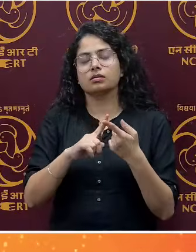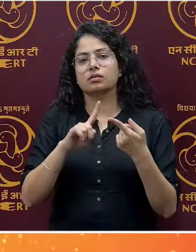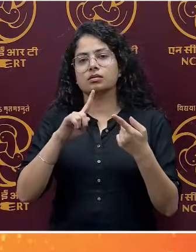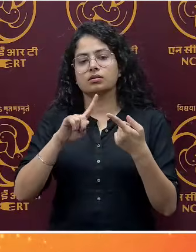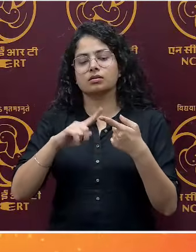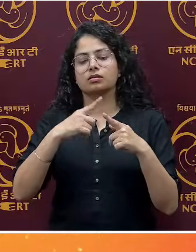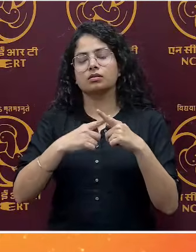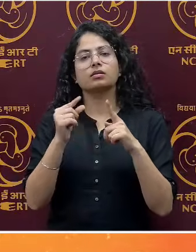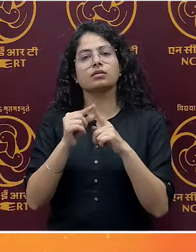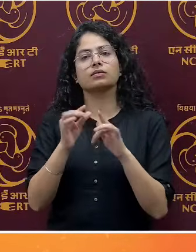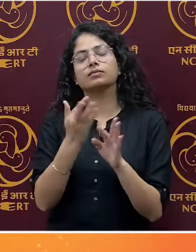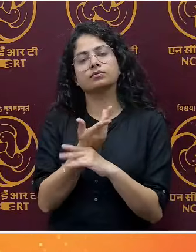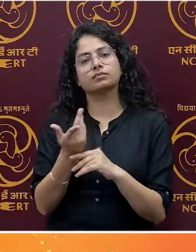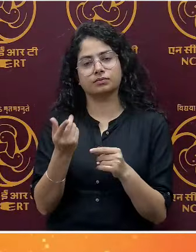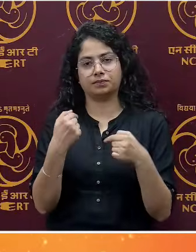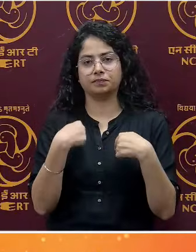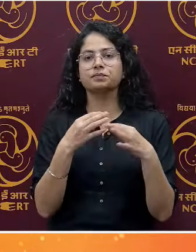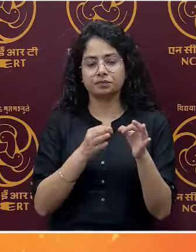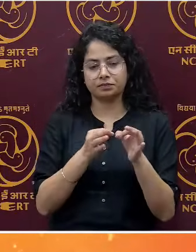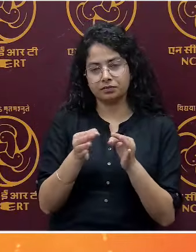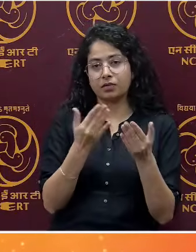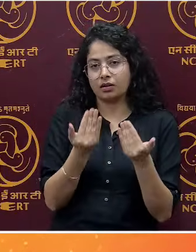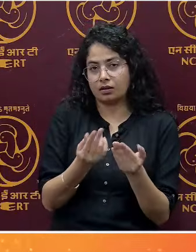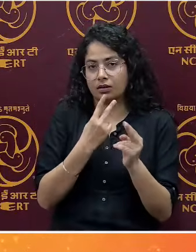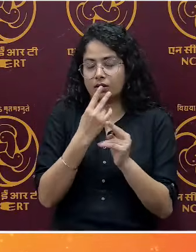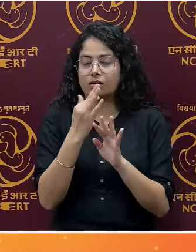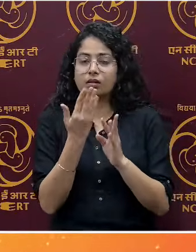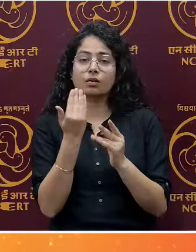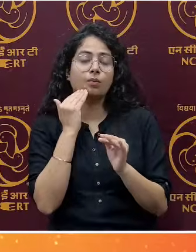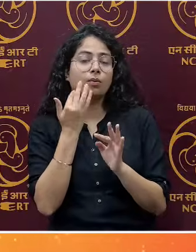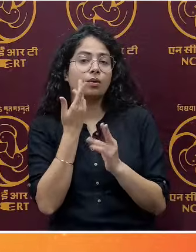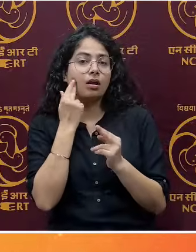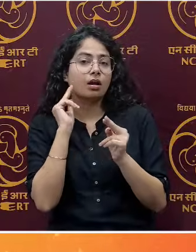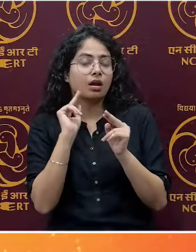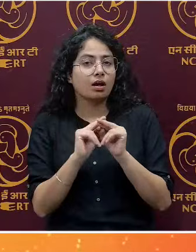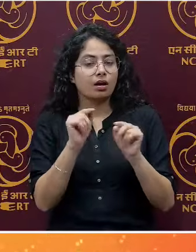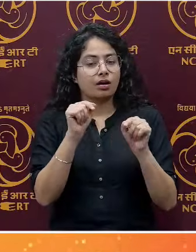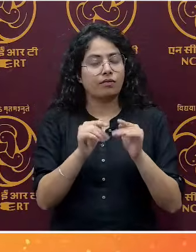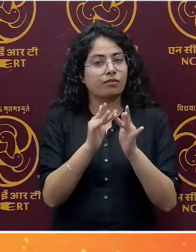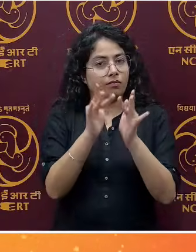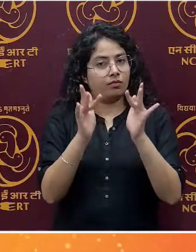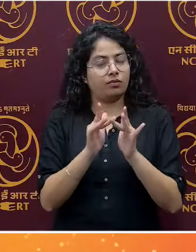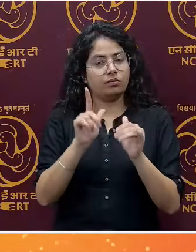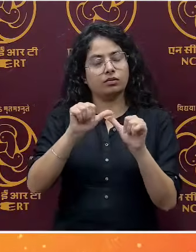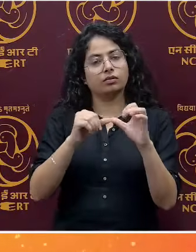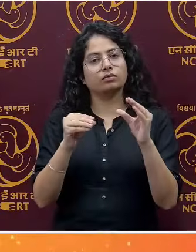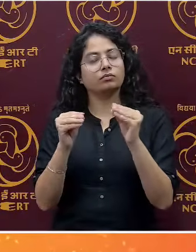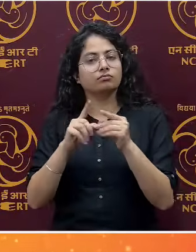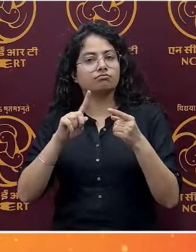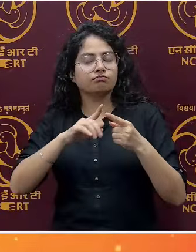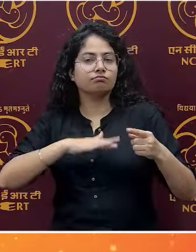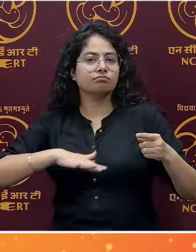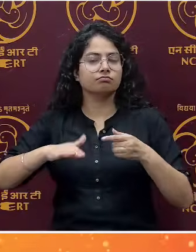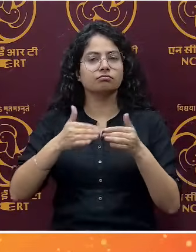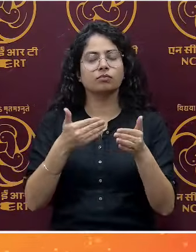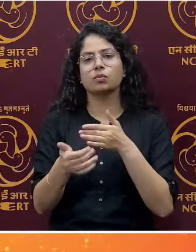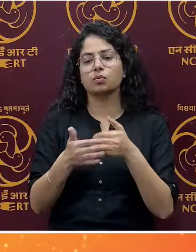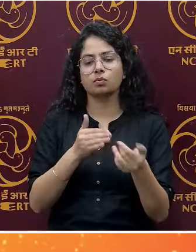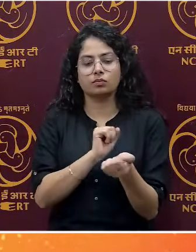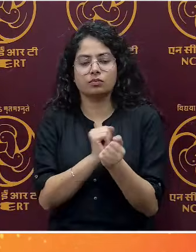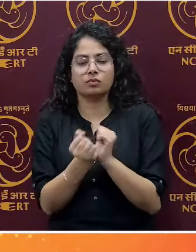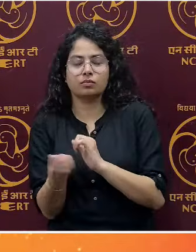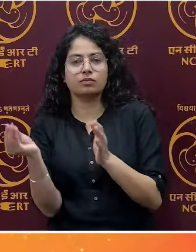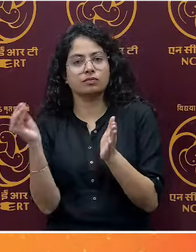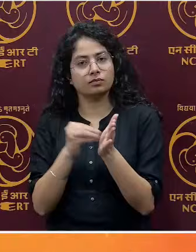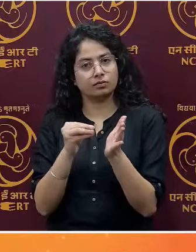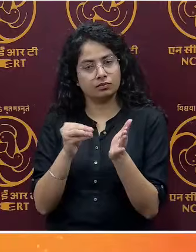explain? I'll explain that, you know, we have seen, you know, that whenever we are dealing with virtual labs environments, whatever changes we are making